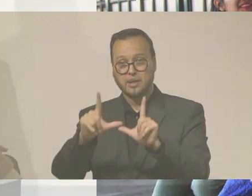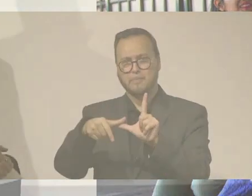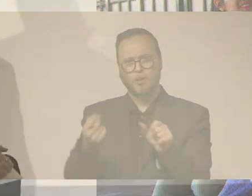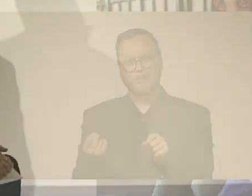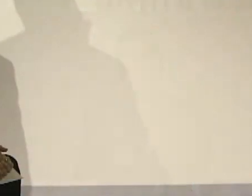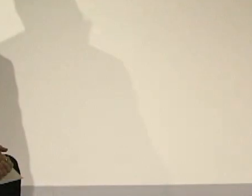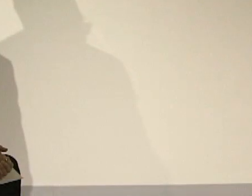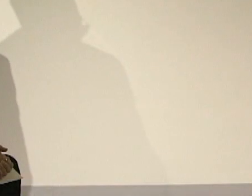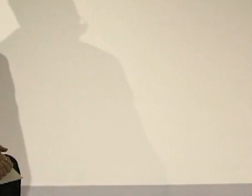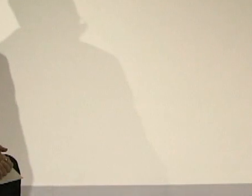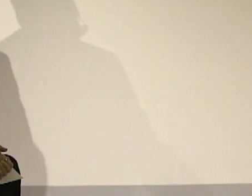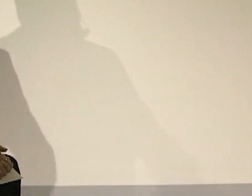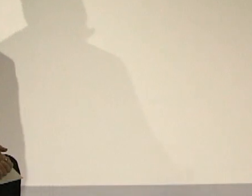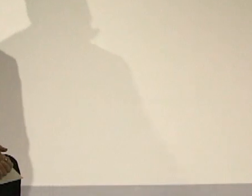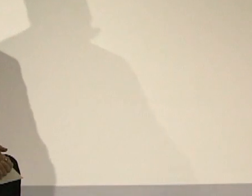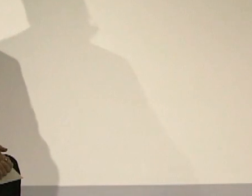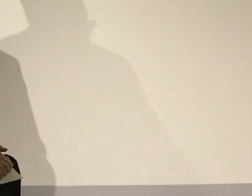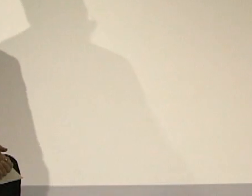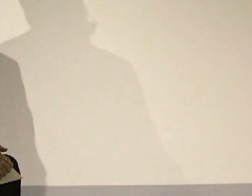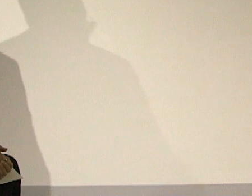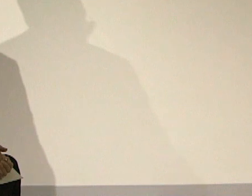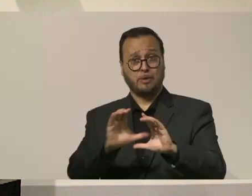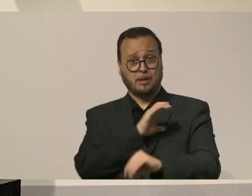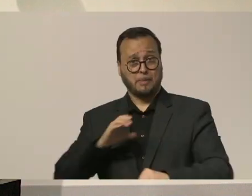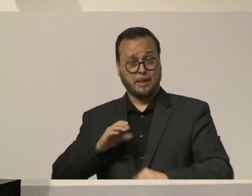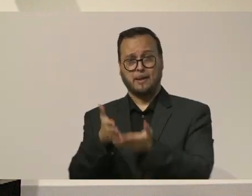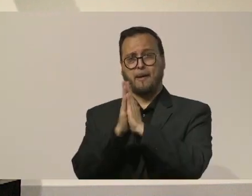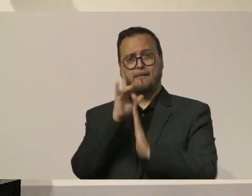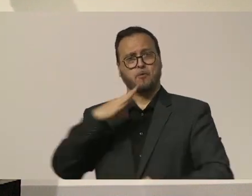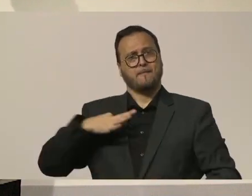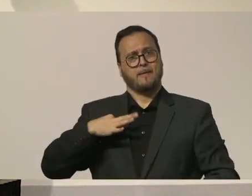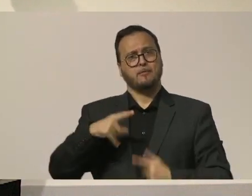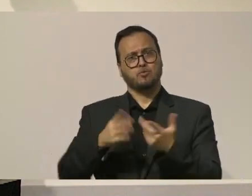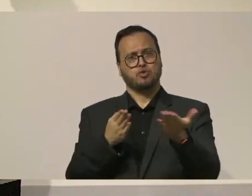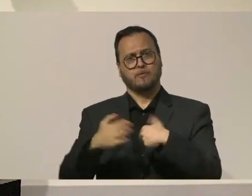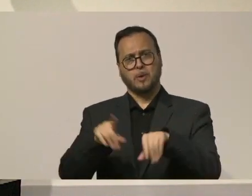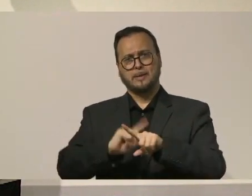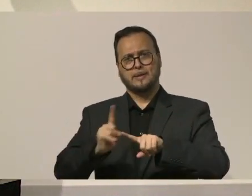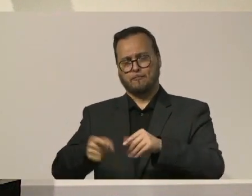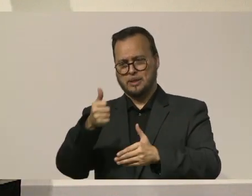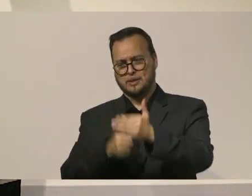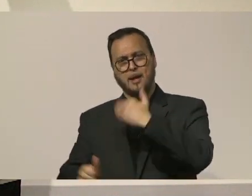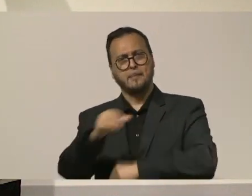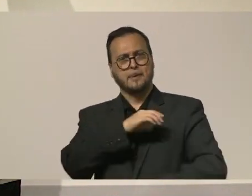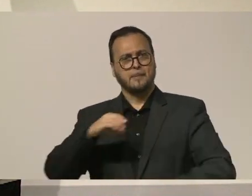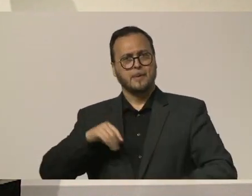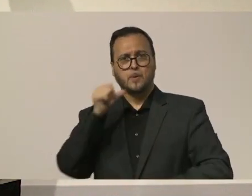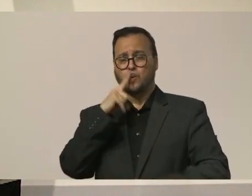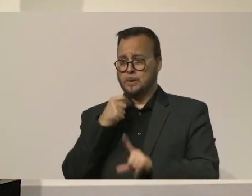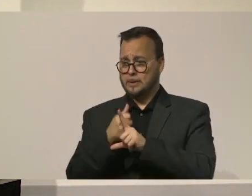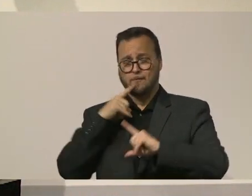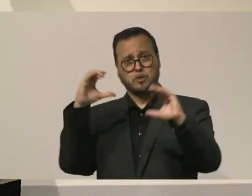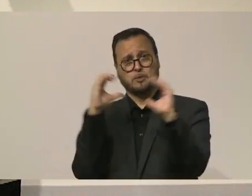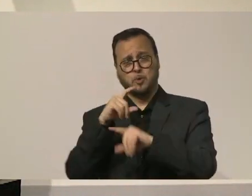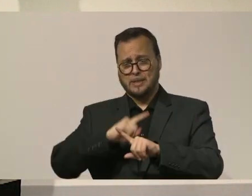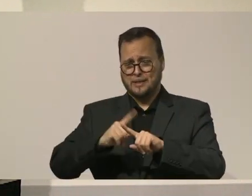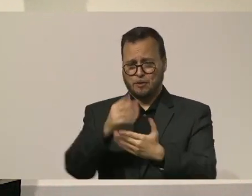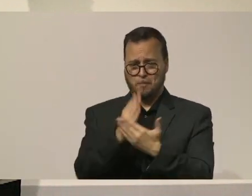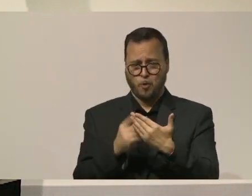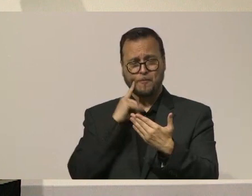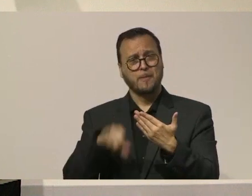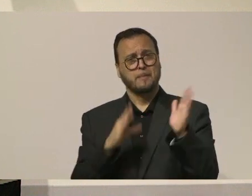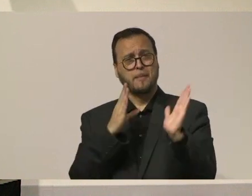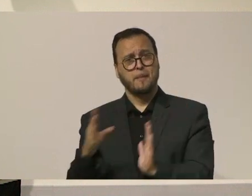So this fall, we will form a steering committee and ask for volunteers to serve on various subcommittees that will explore specific aspects of the